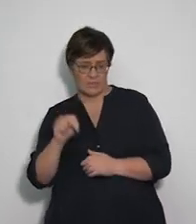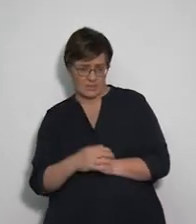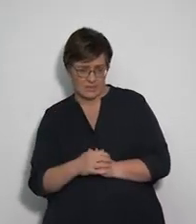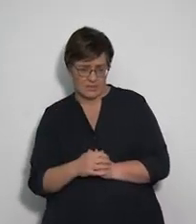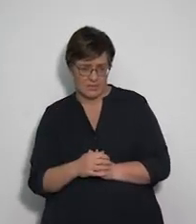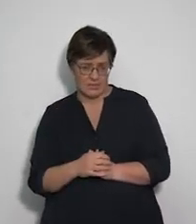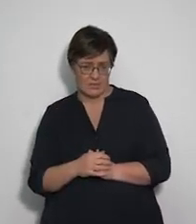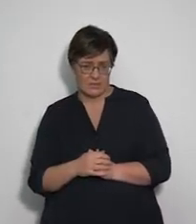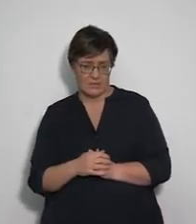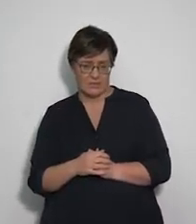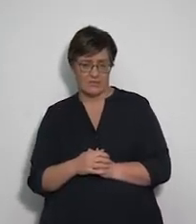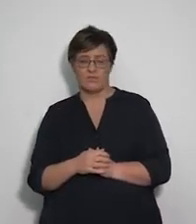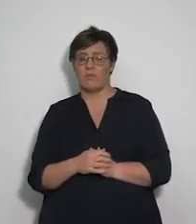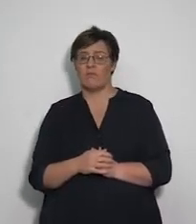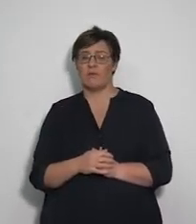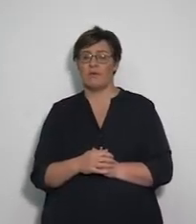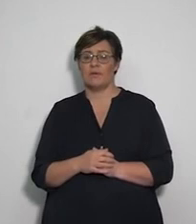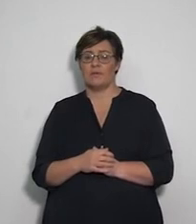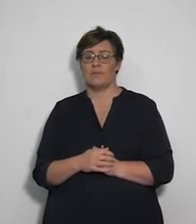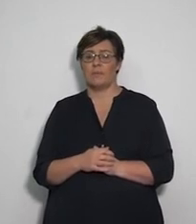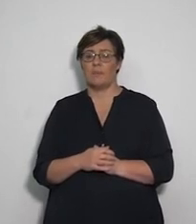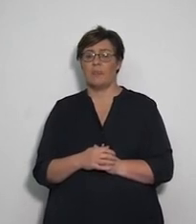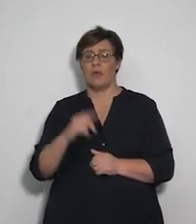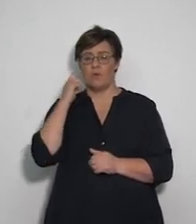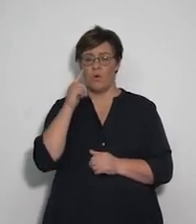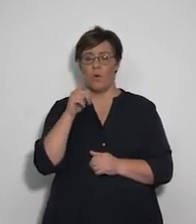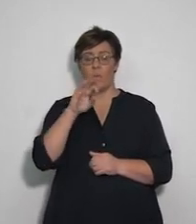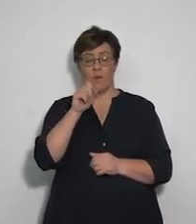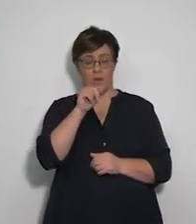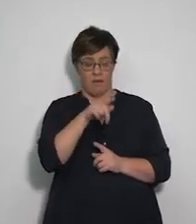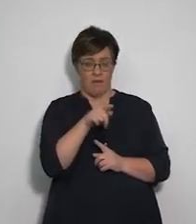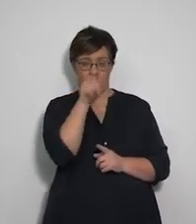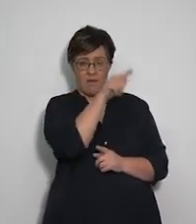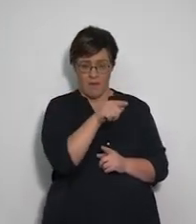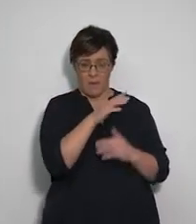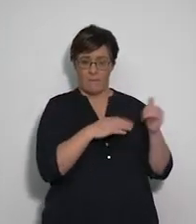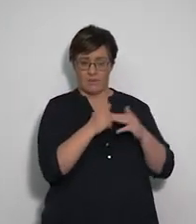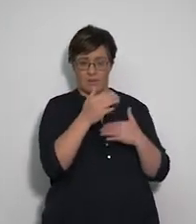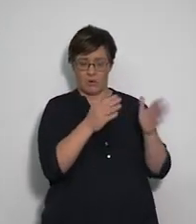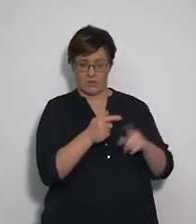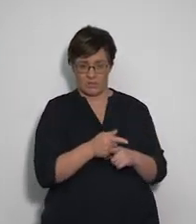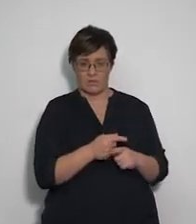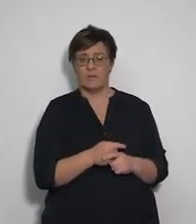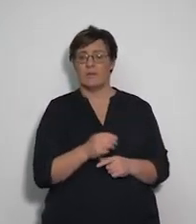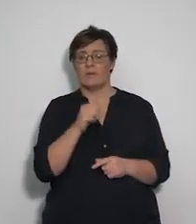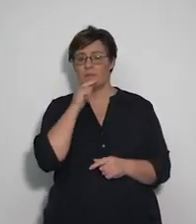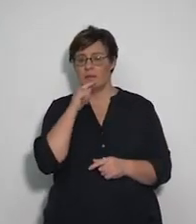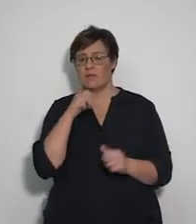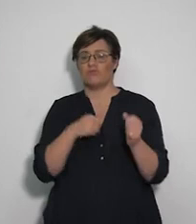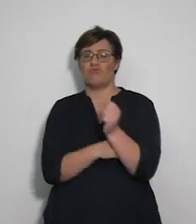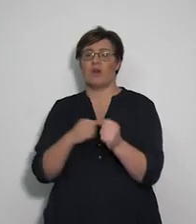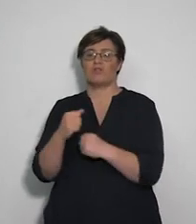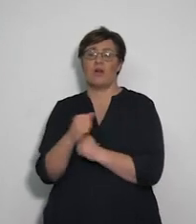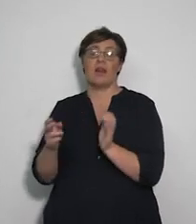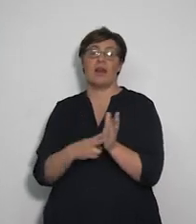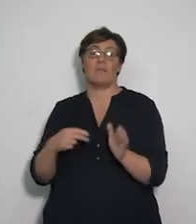or building block of protein? And so we know that these are the monomers or building blocks of proteins, and that would be